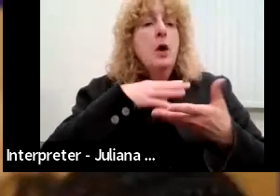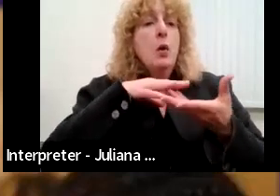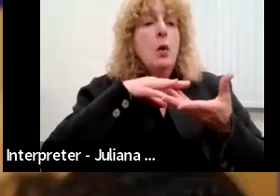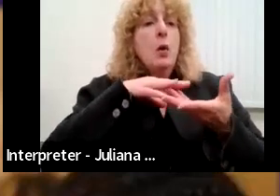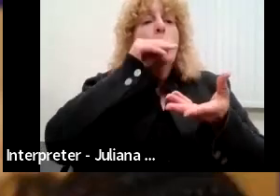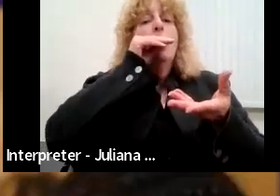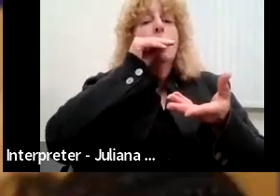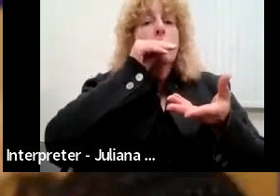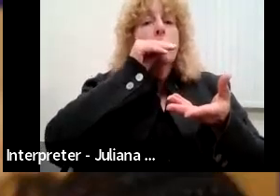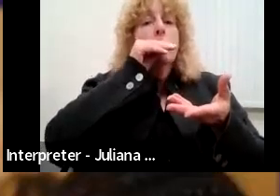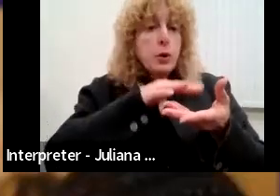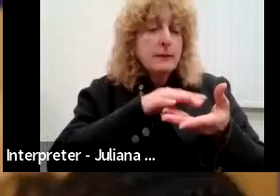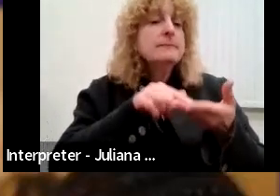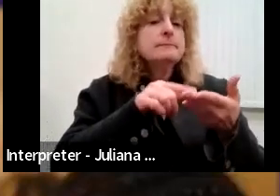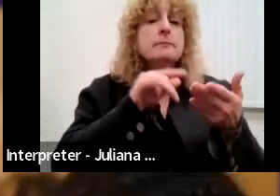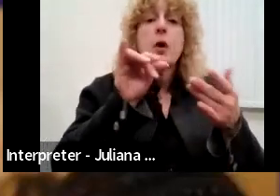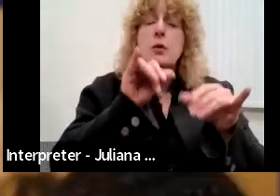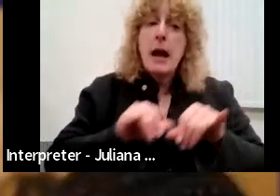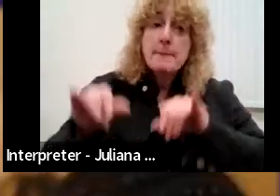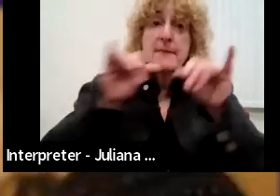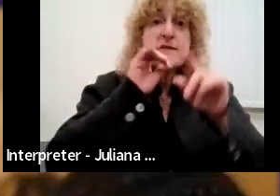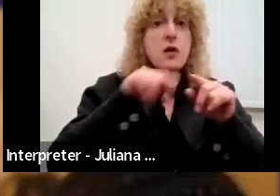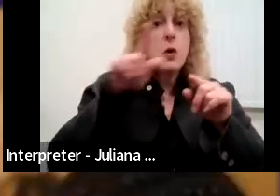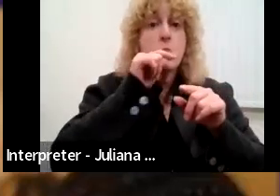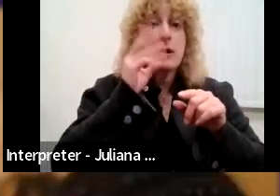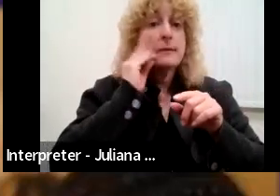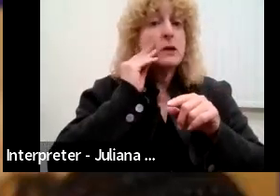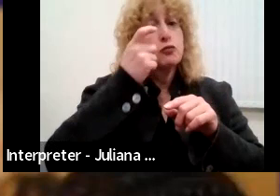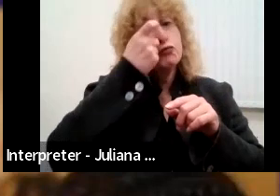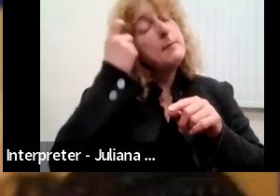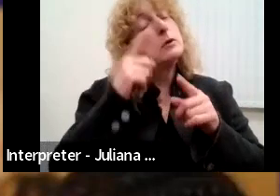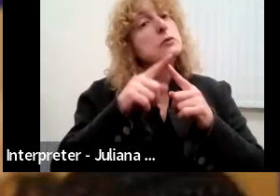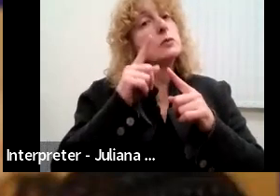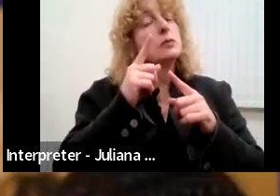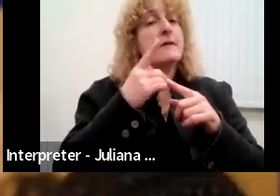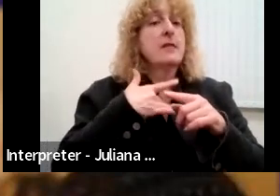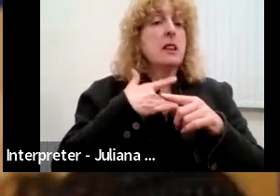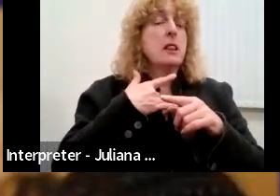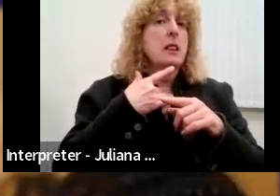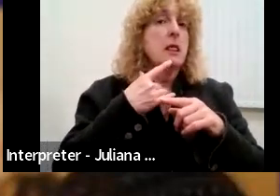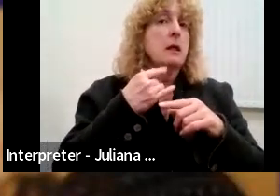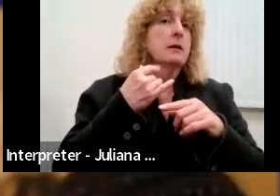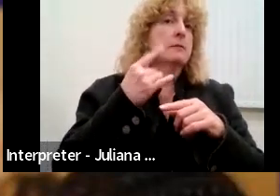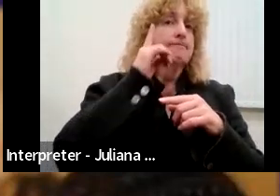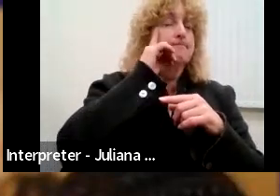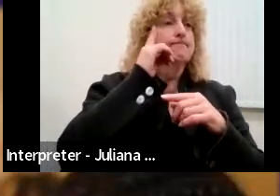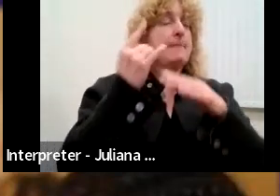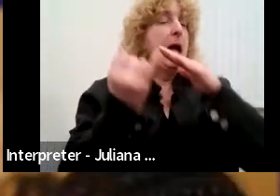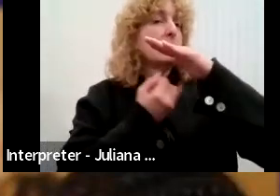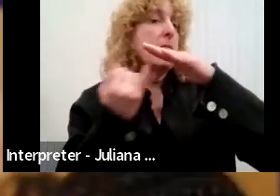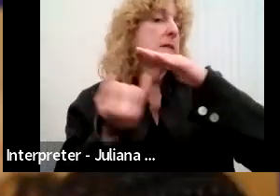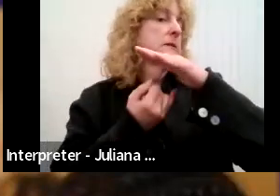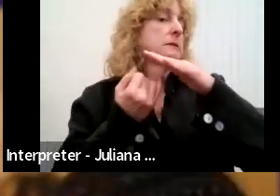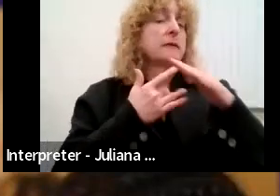So it's also common for those that have experienced trauma to isolate themselves. They may feel overwhelmed or unsafe in groups, quick to